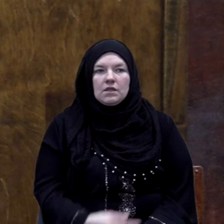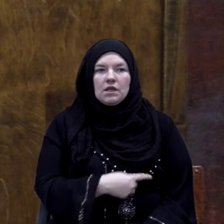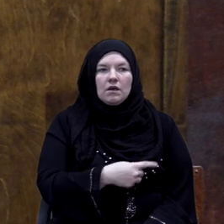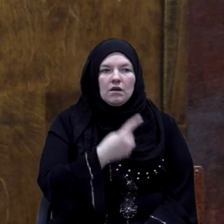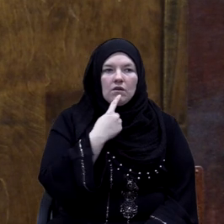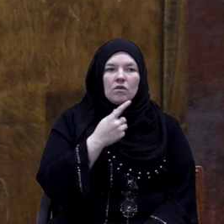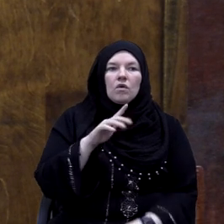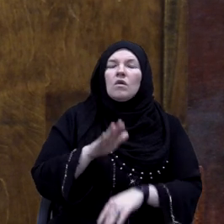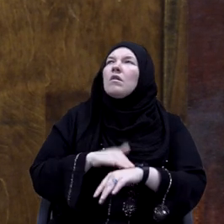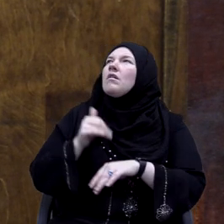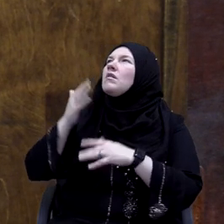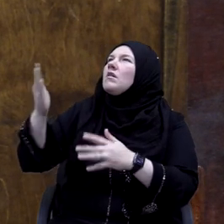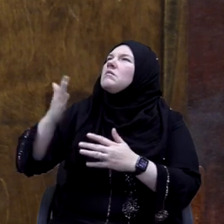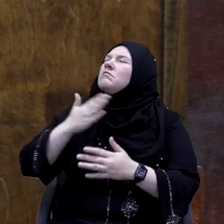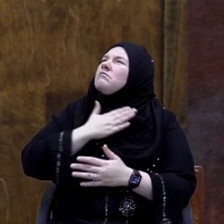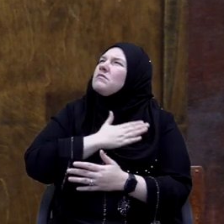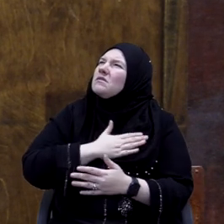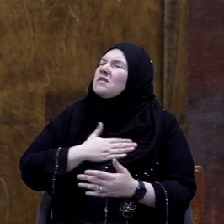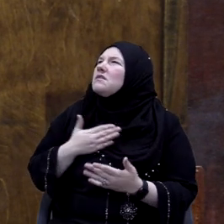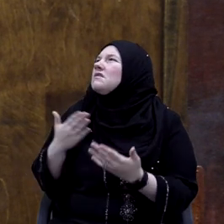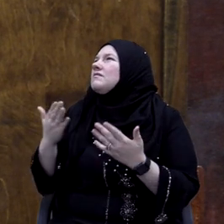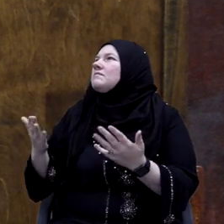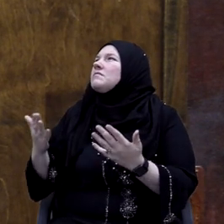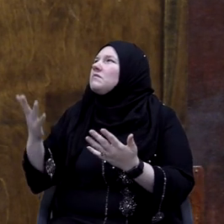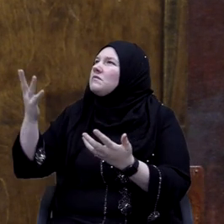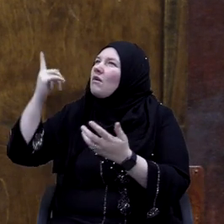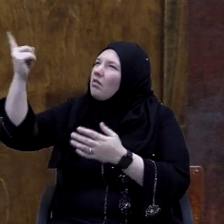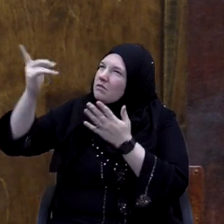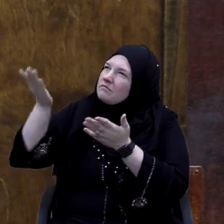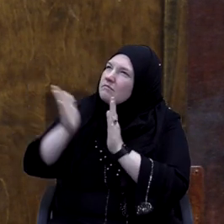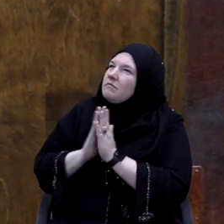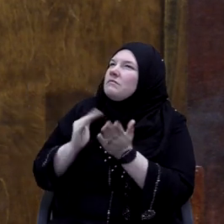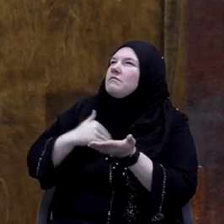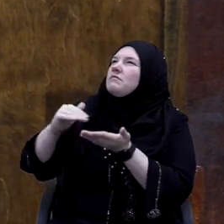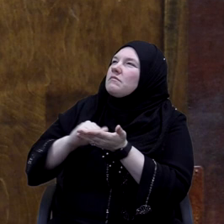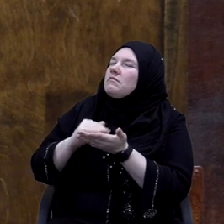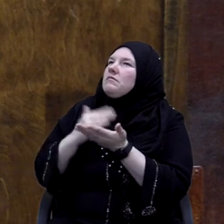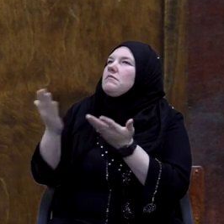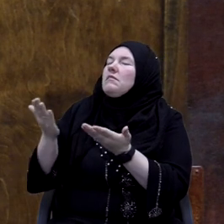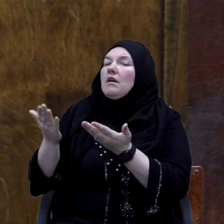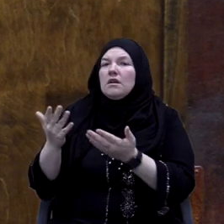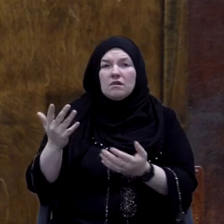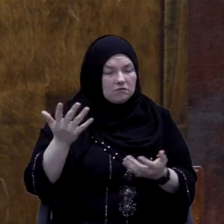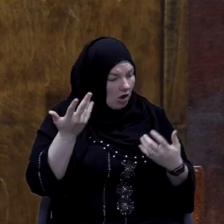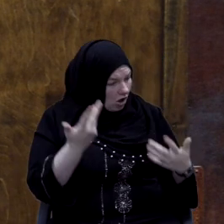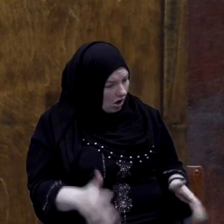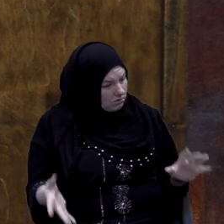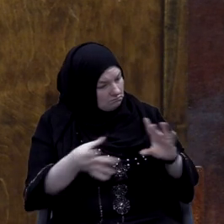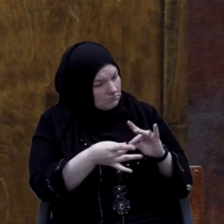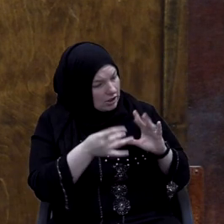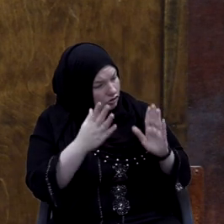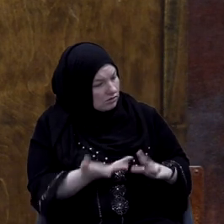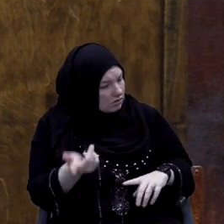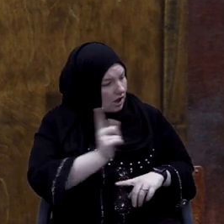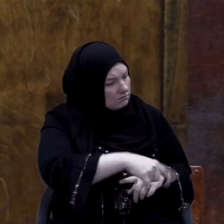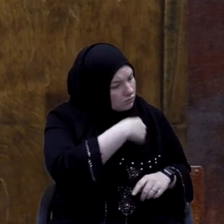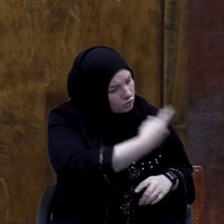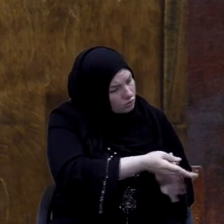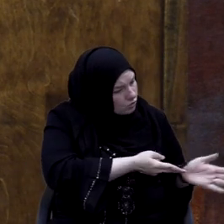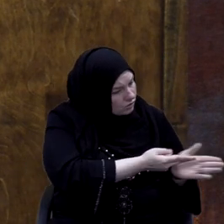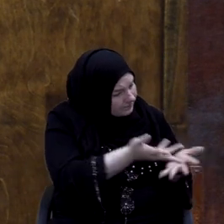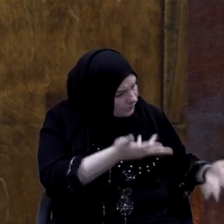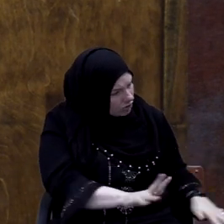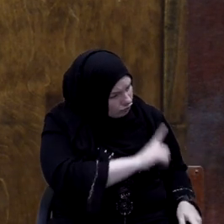Says, haven't your messengers come to you and told you where the truth is? They say, yes. He